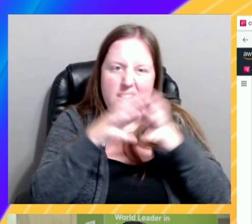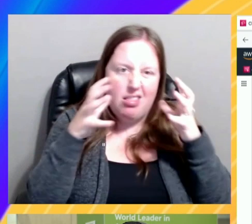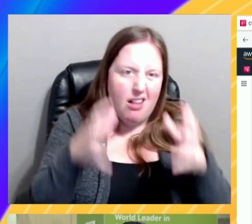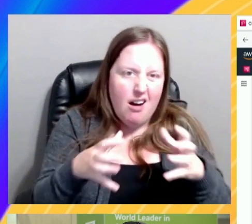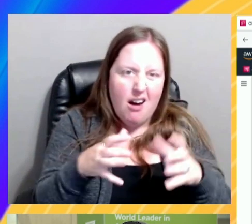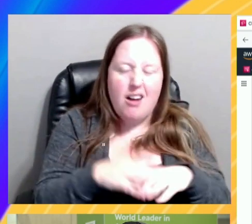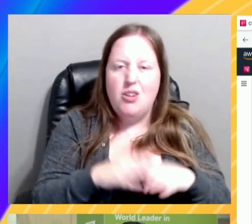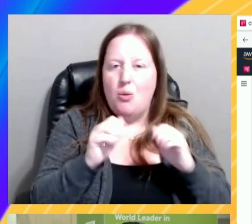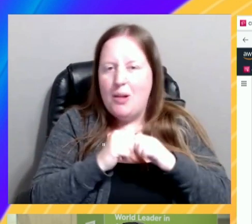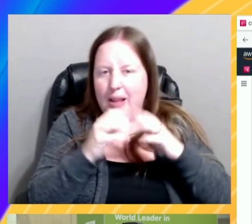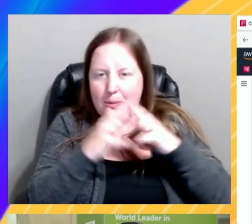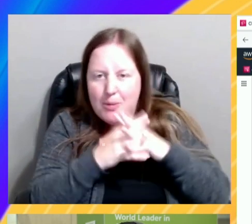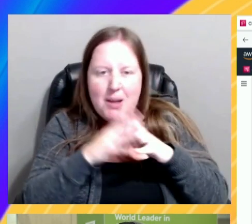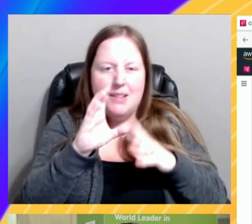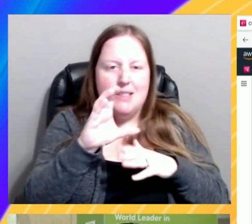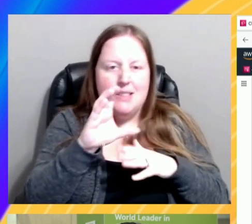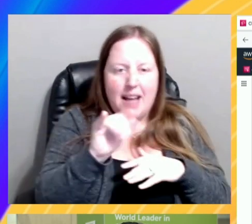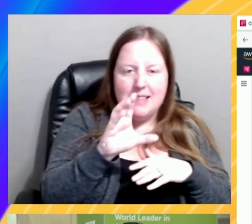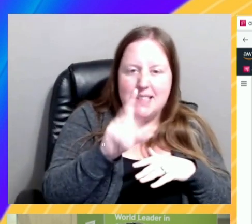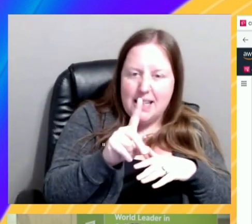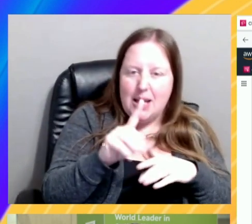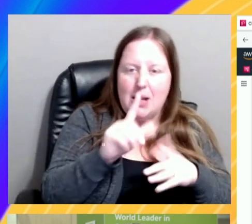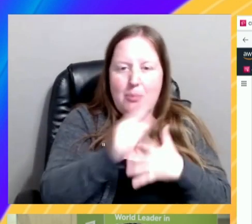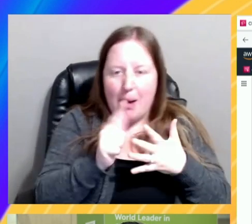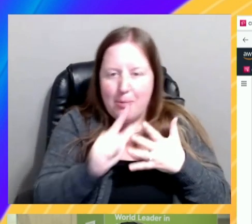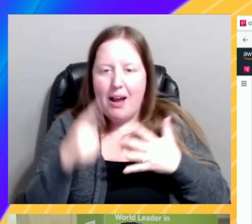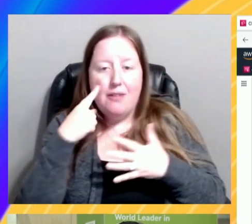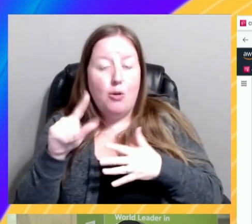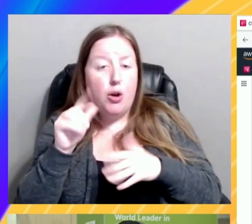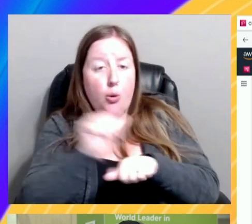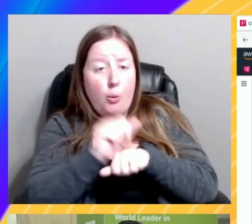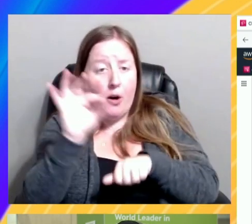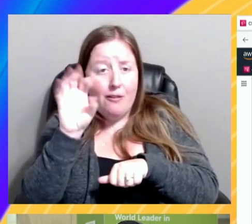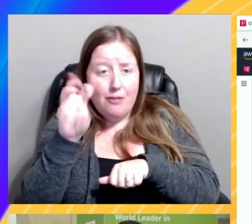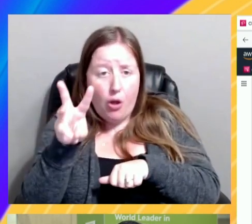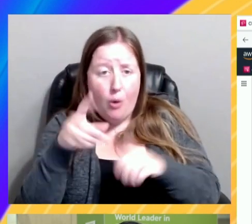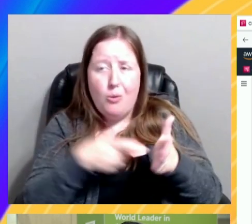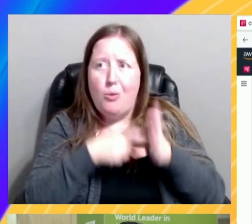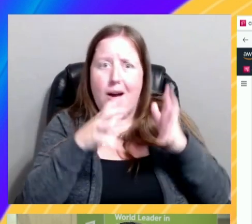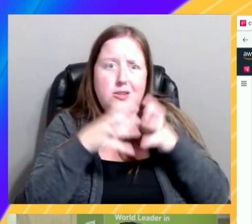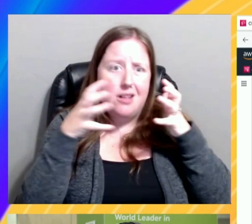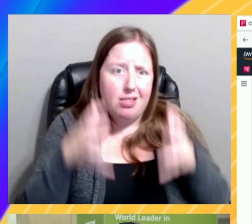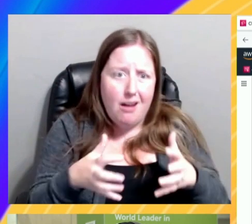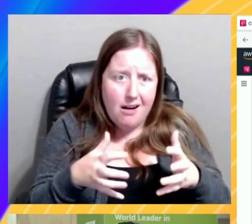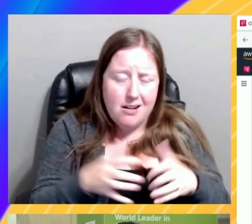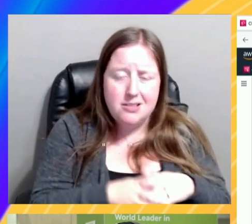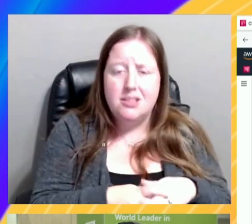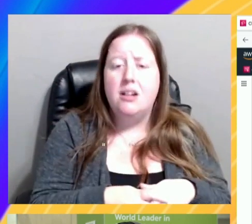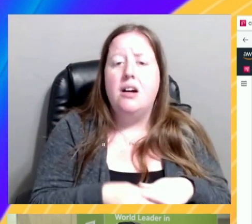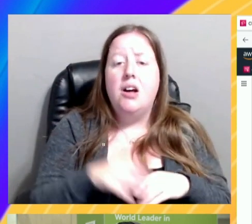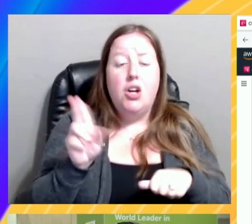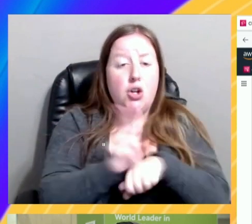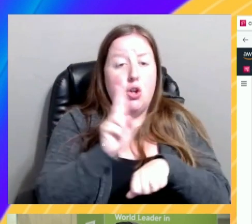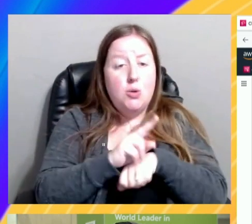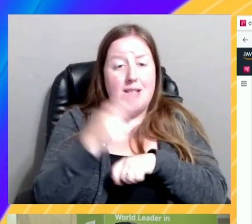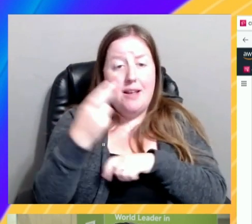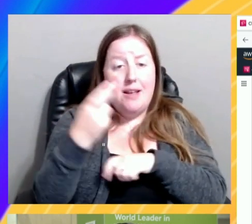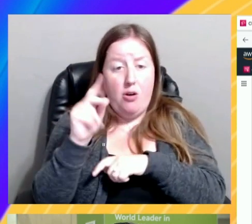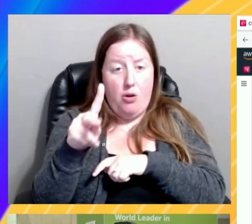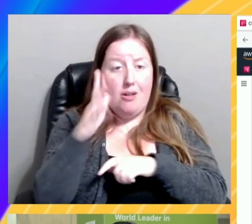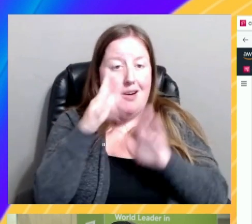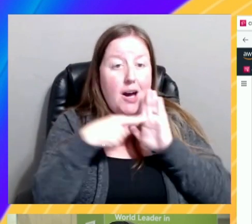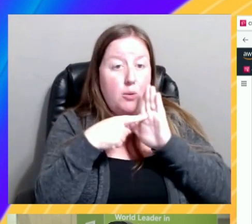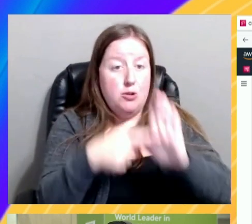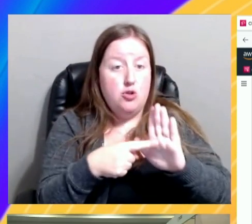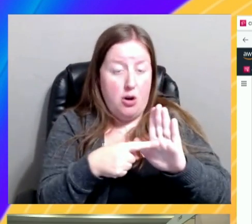that in a CI/CD pipeline for your workflow, it requires a lot. Utilizing the hook, which I'm going to show you here, is just you got the